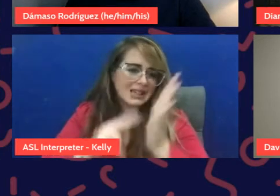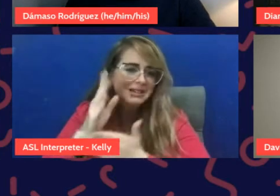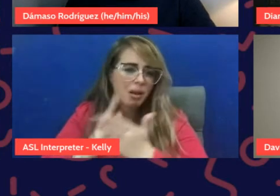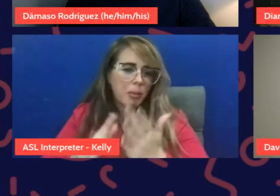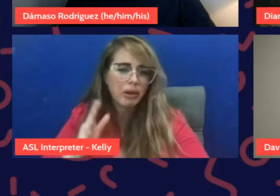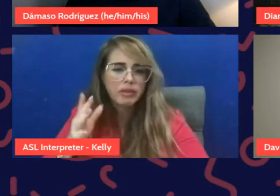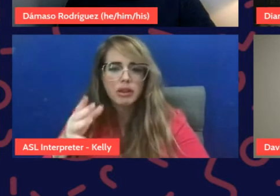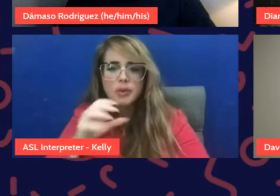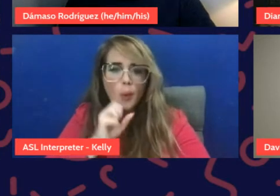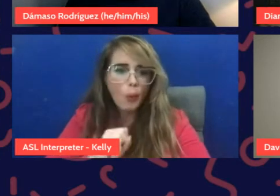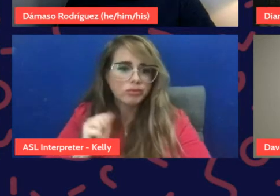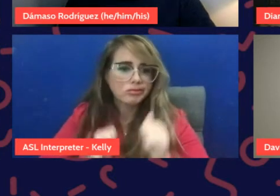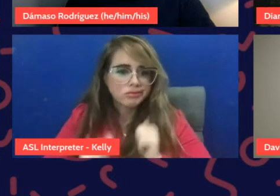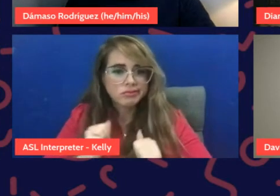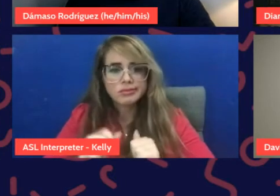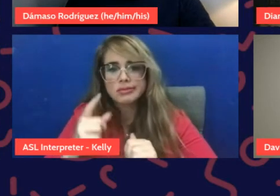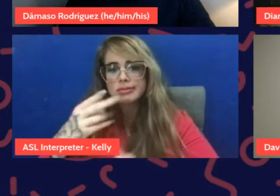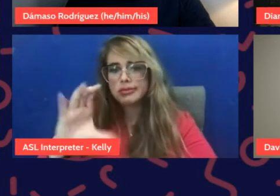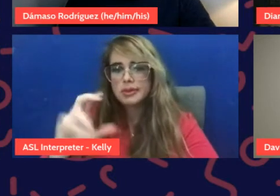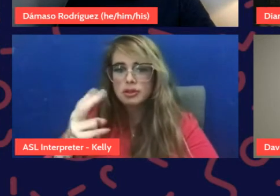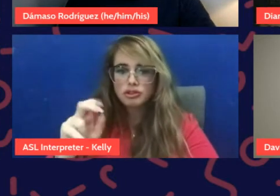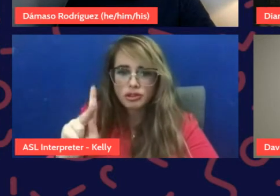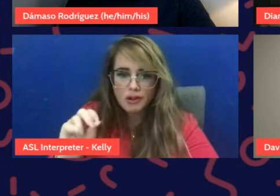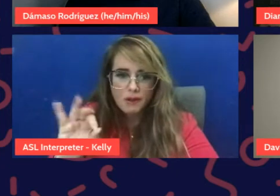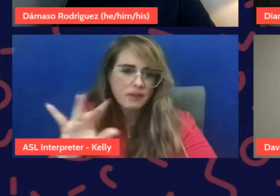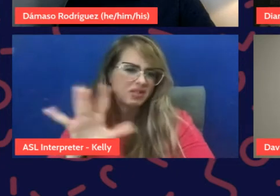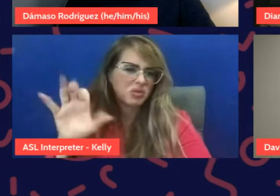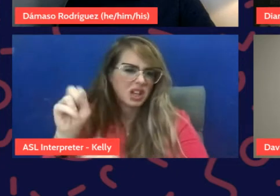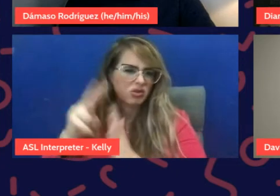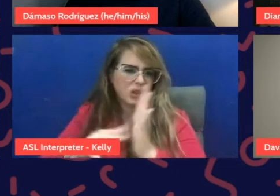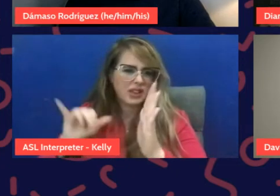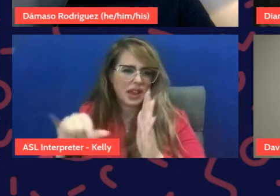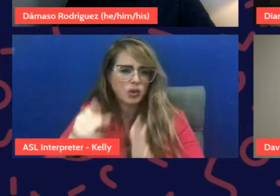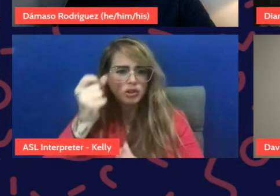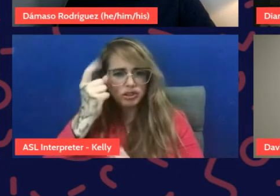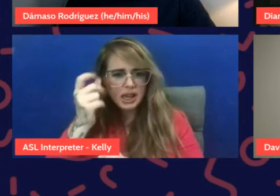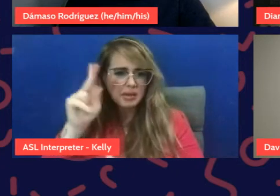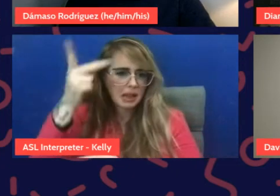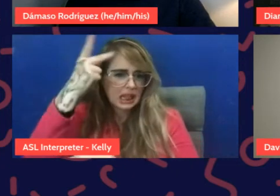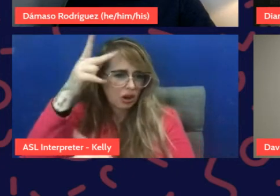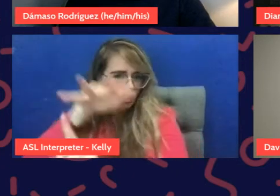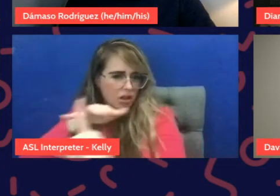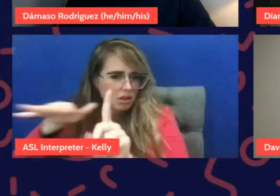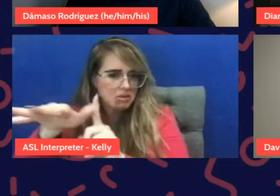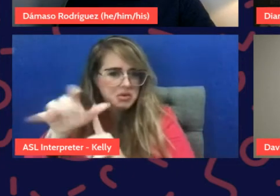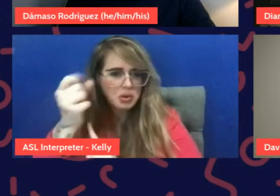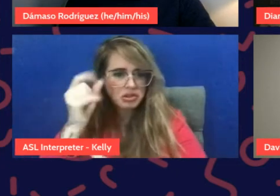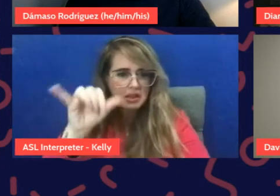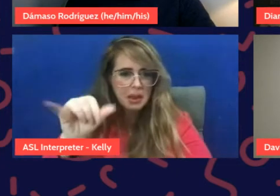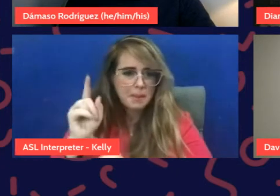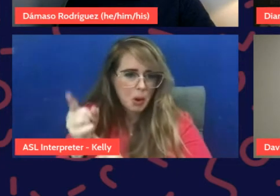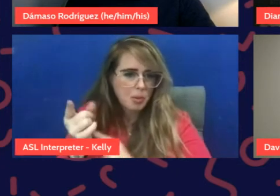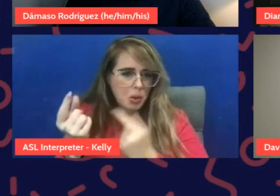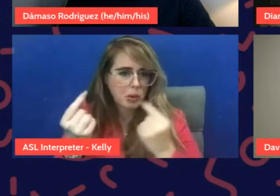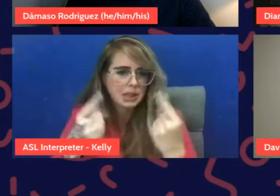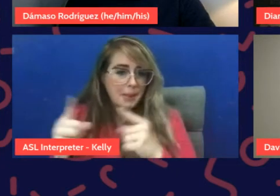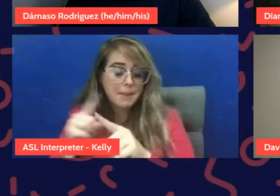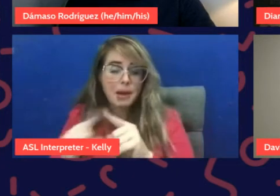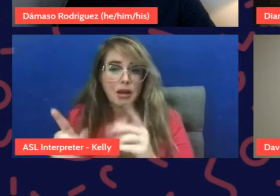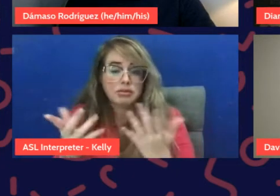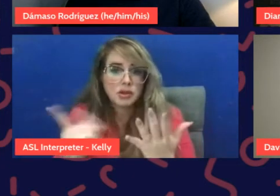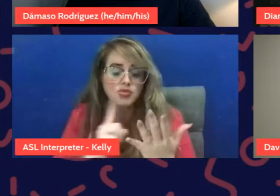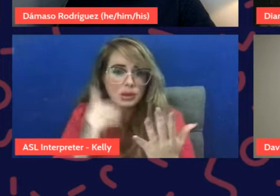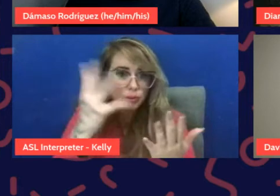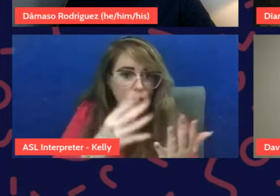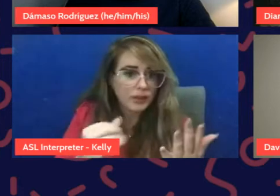the dramaturgy behind like a Chekhov, then great, you understand the political circumstances of that moment. But what was lovely and